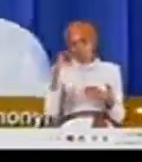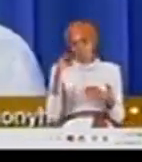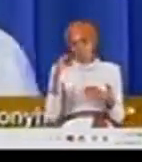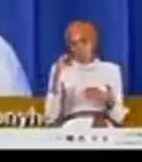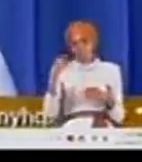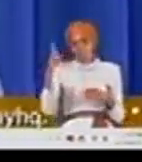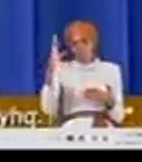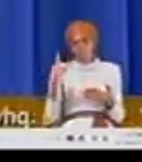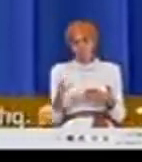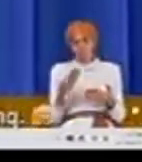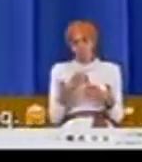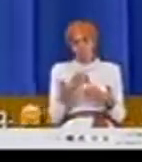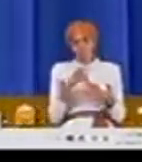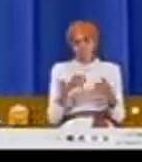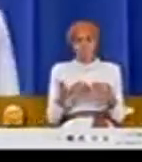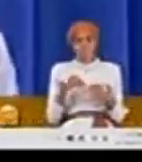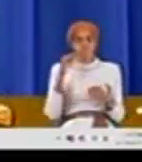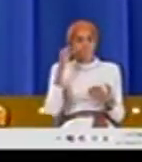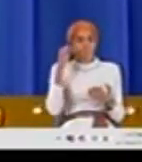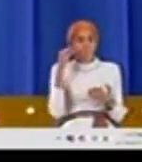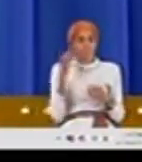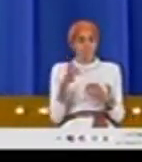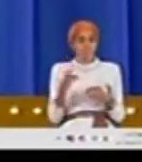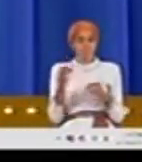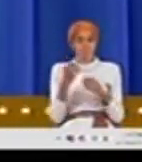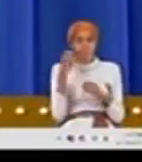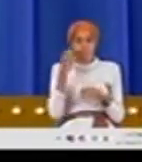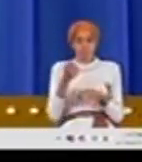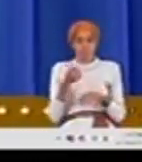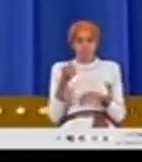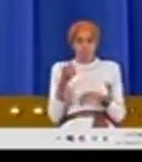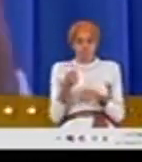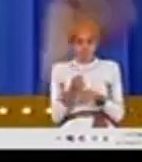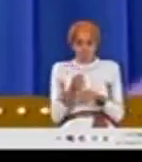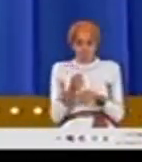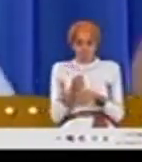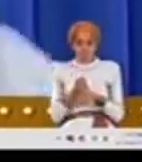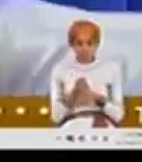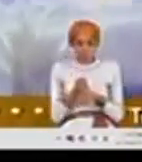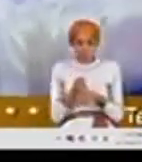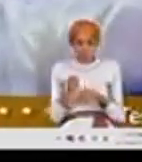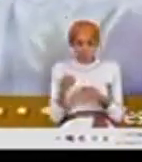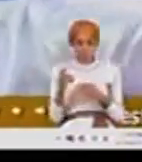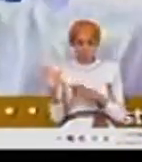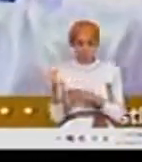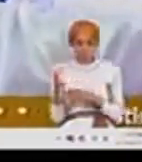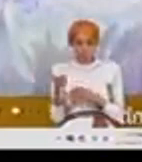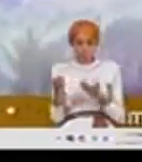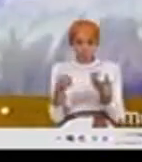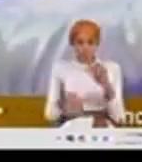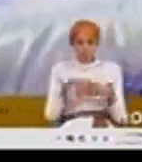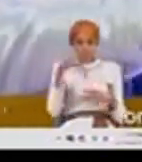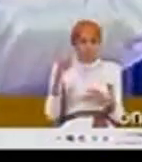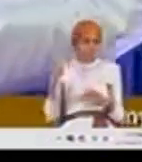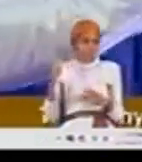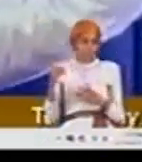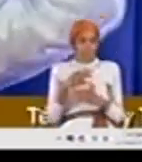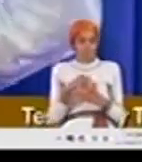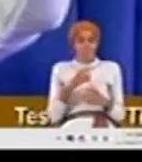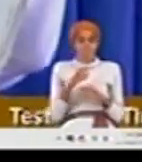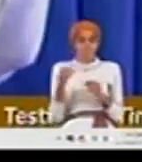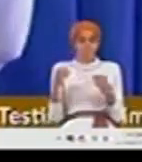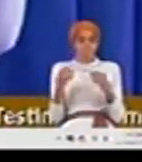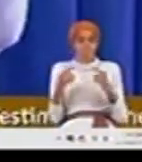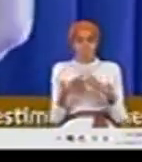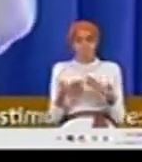then I discovered that the born get out himself then I just used nid do he get out I give God the glory for that also for